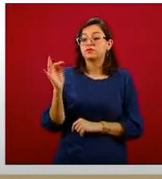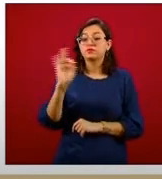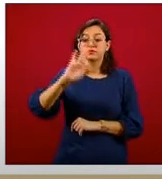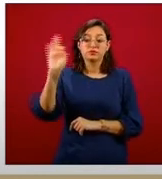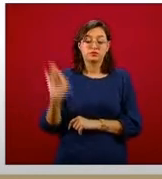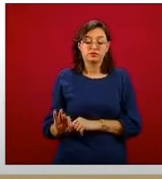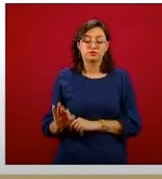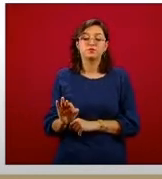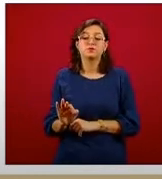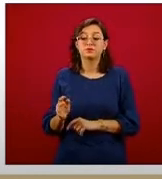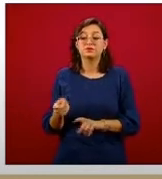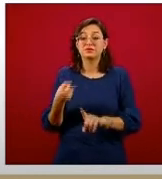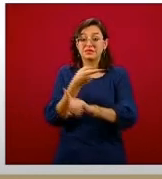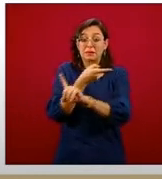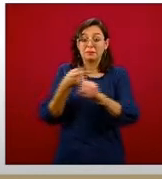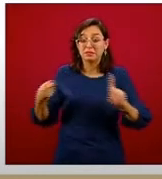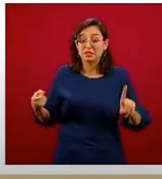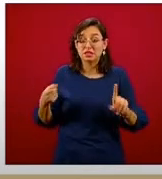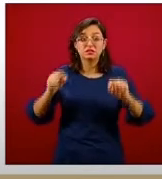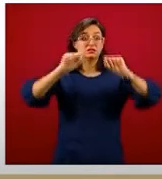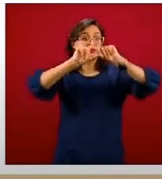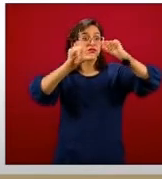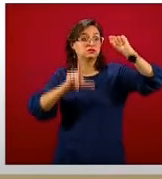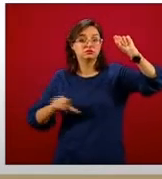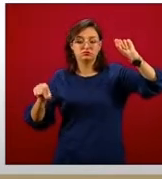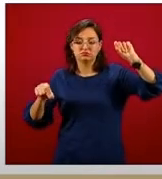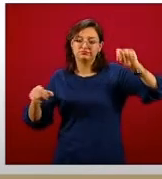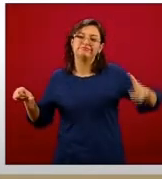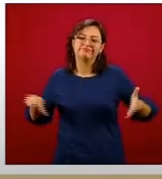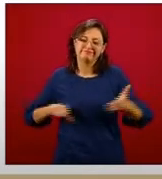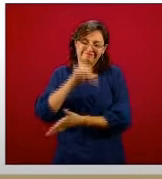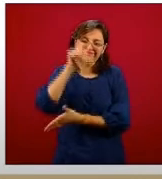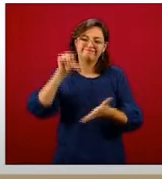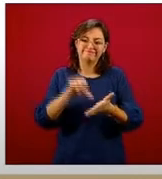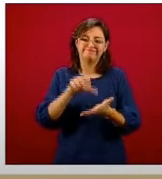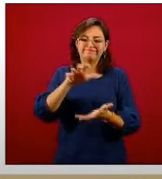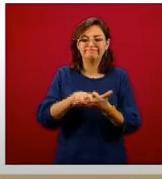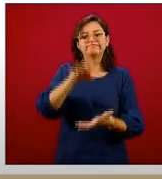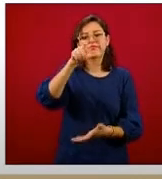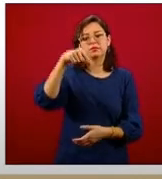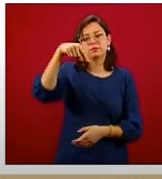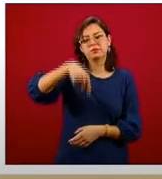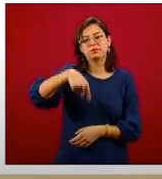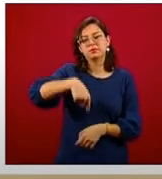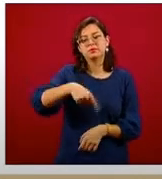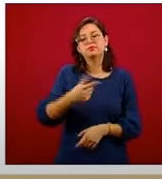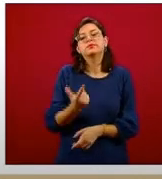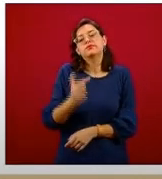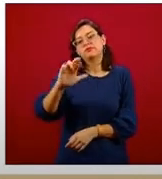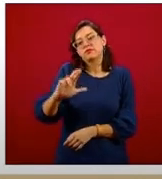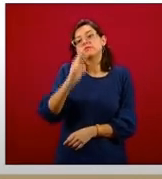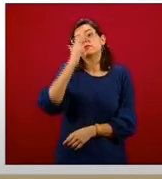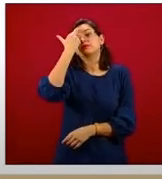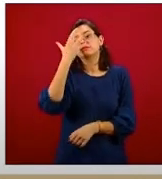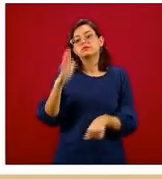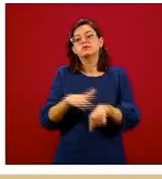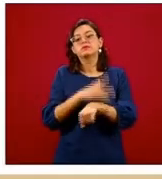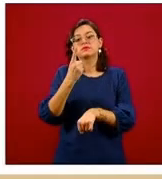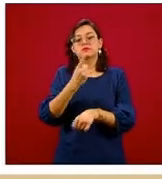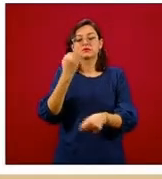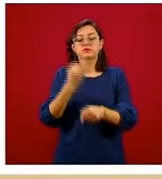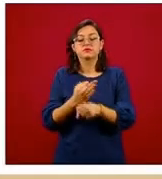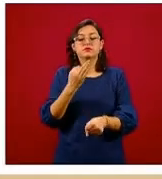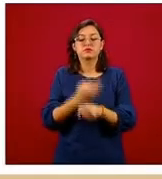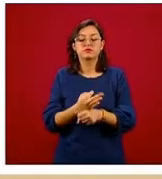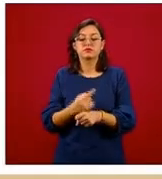precisely the composite of Mexico. More than half of these suspicious cases at a national level are concentrated here, and